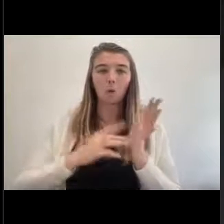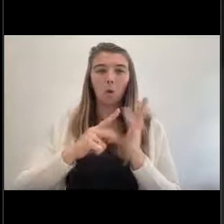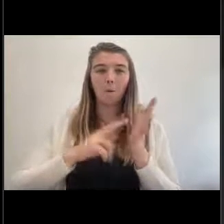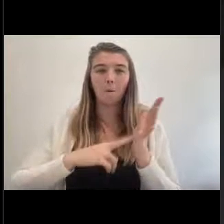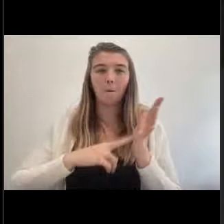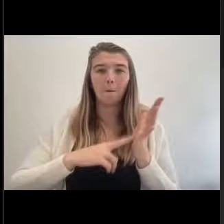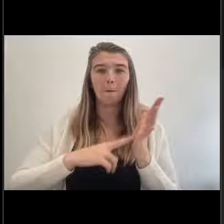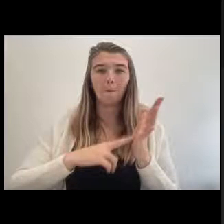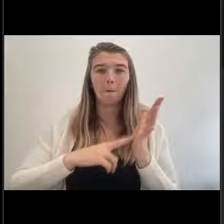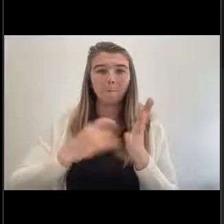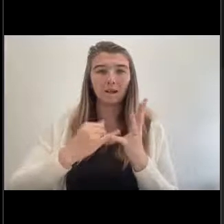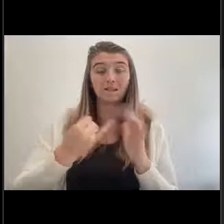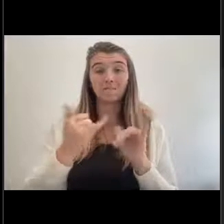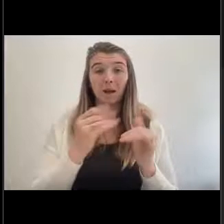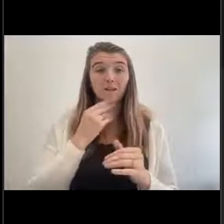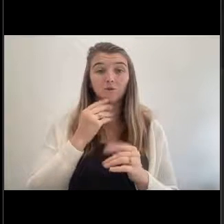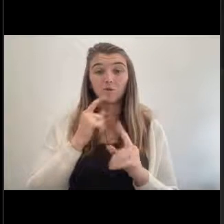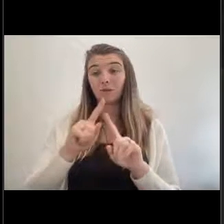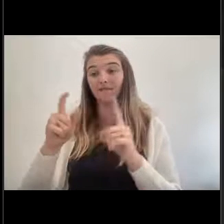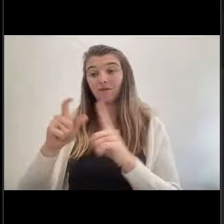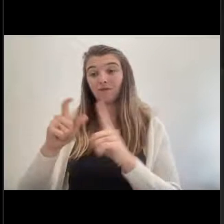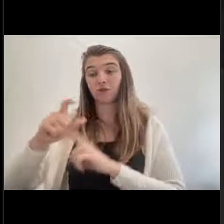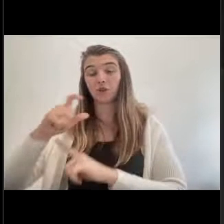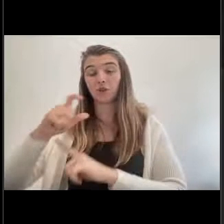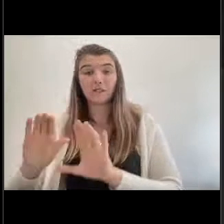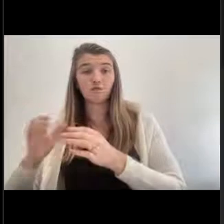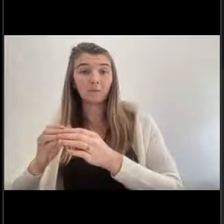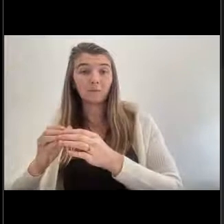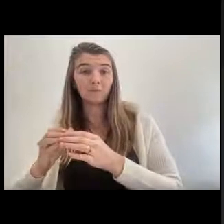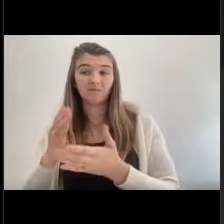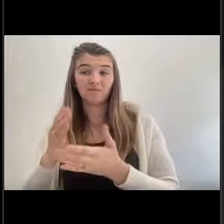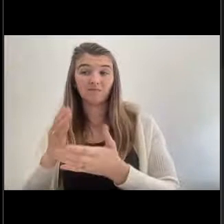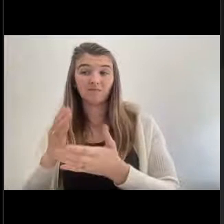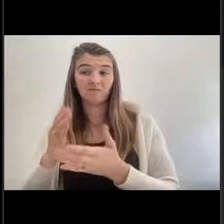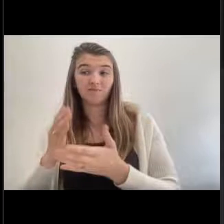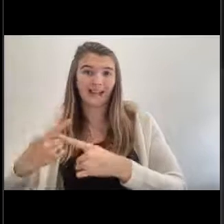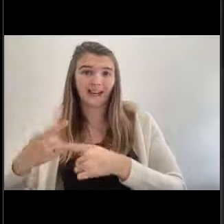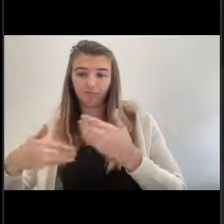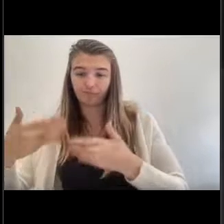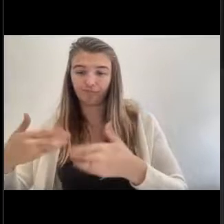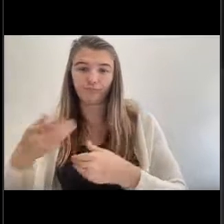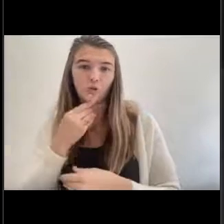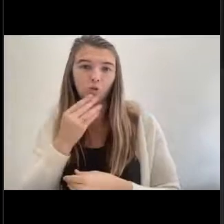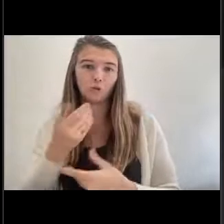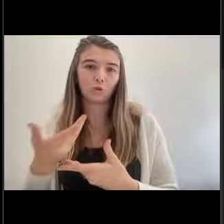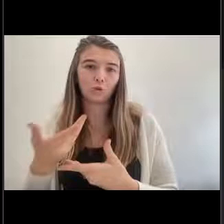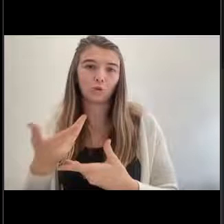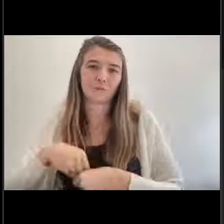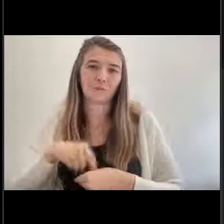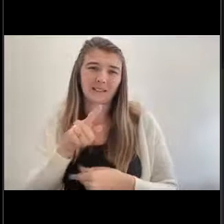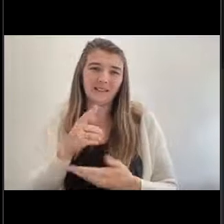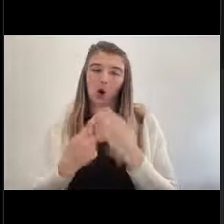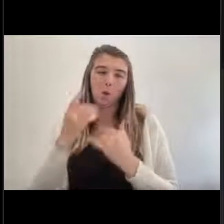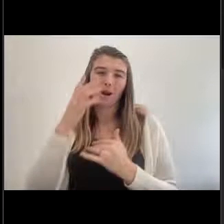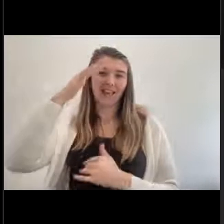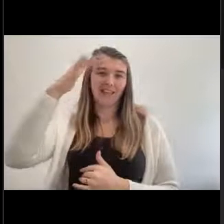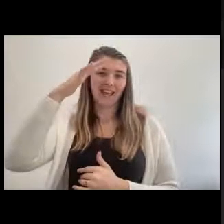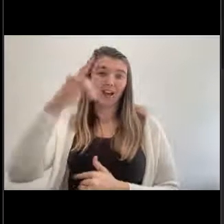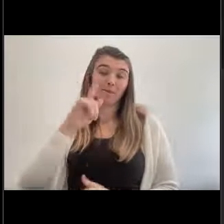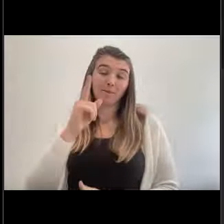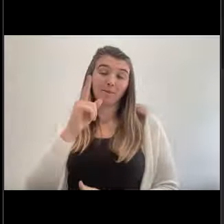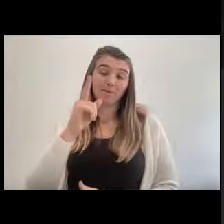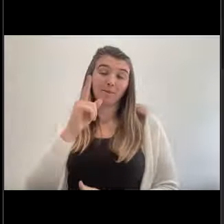up by other community members really rapidly. And that is just a hypothesis, but we do think it is possible that degradation